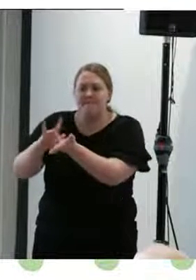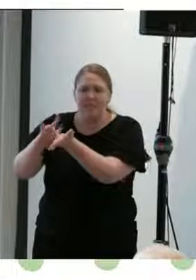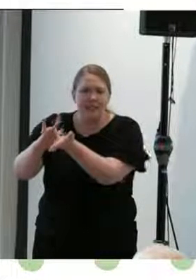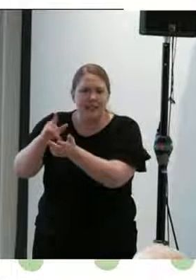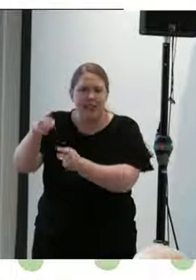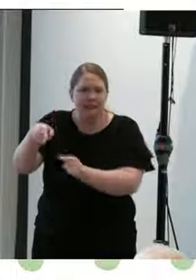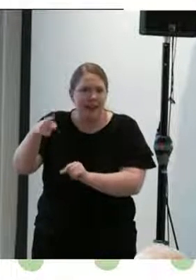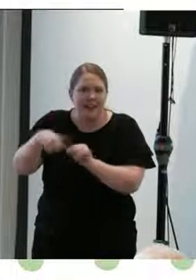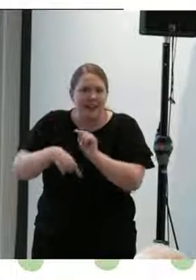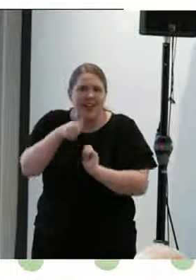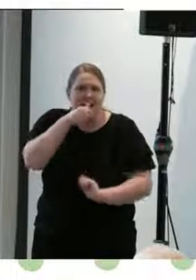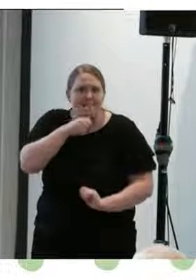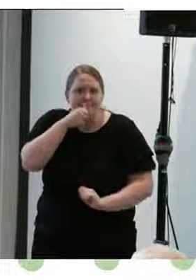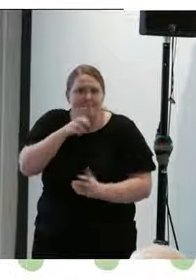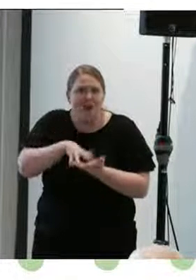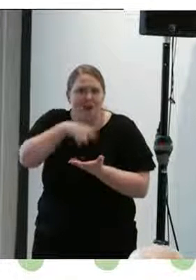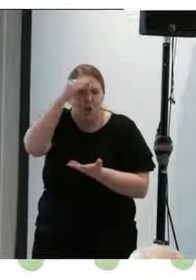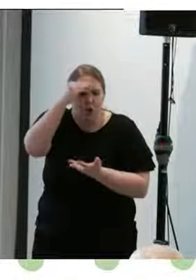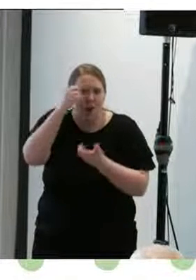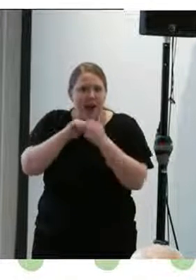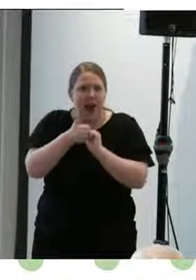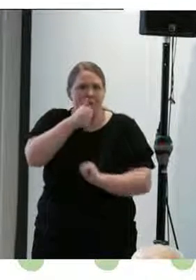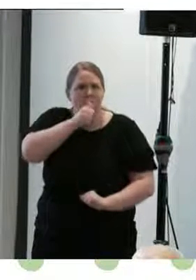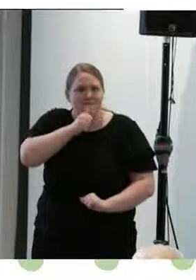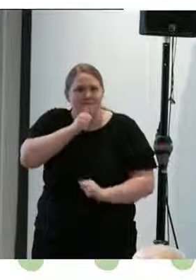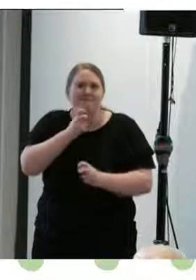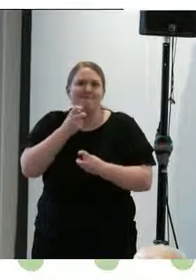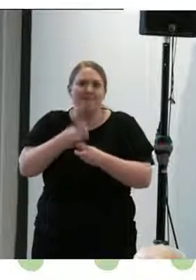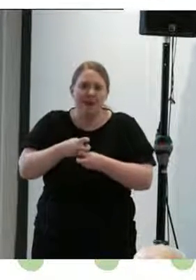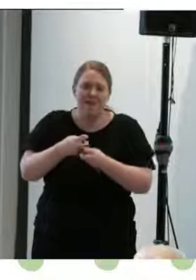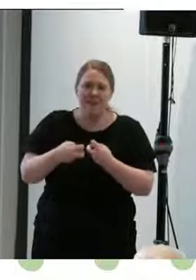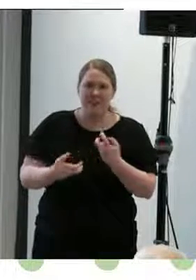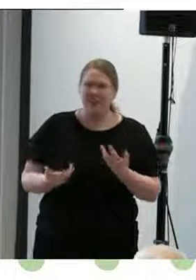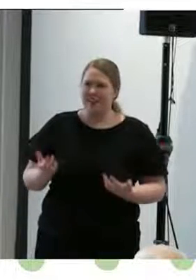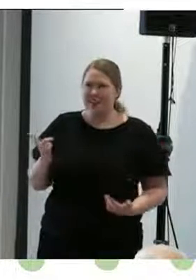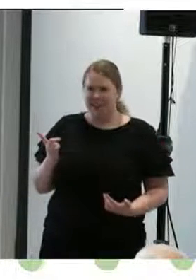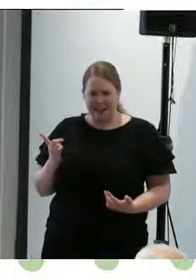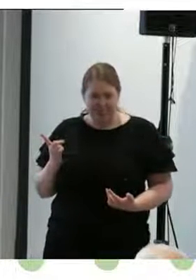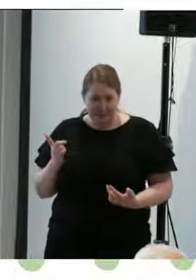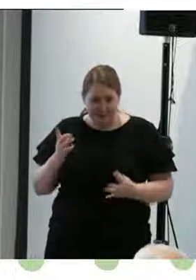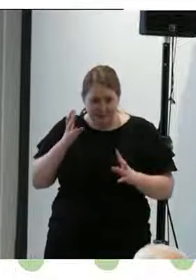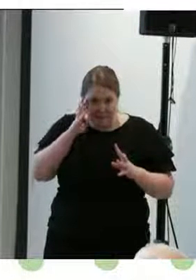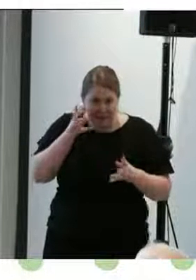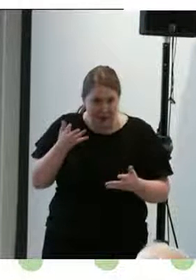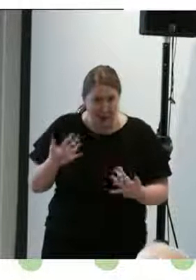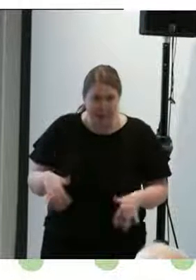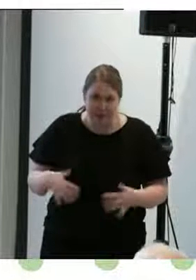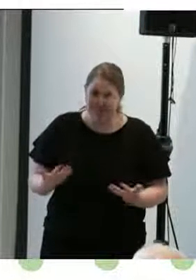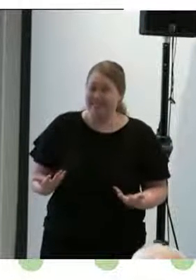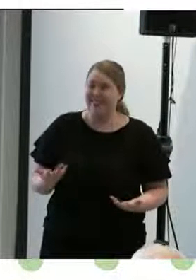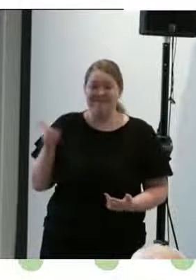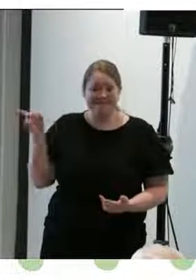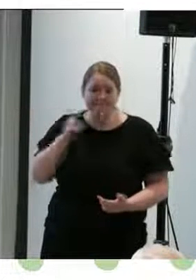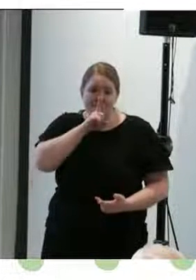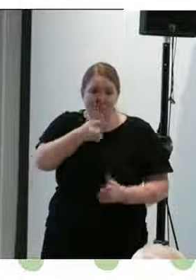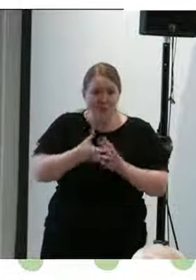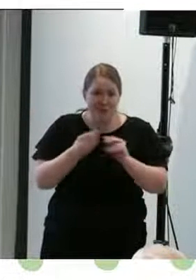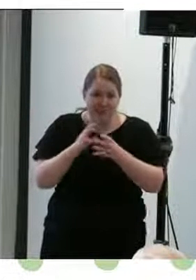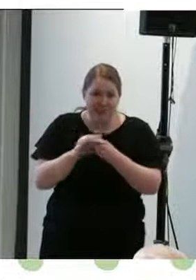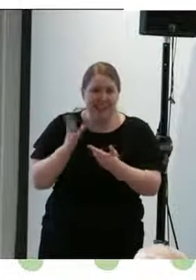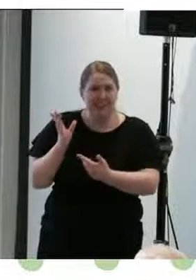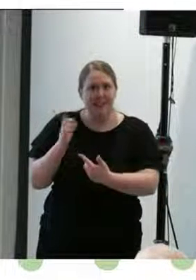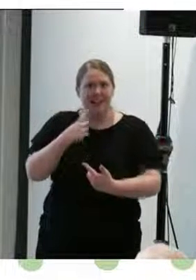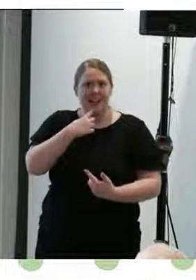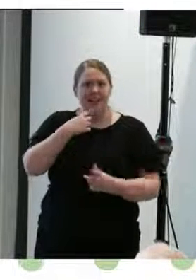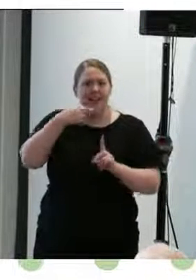make this stuff up, right? You don't learn how to naturally cope with and deal with things that have happened. And so for her,